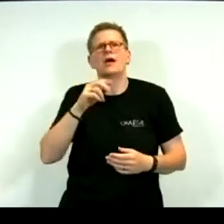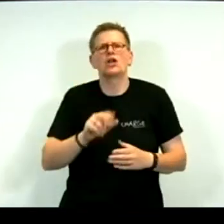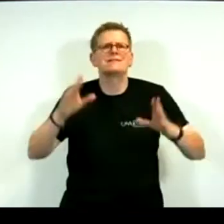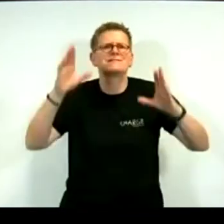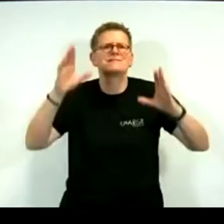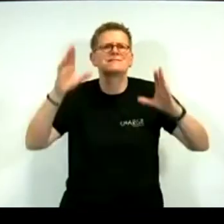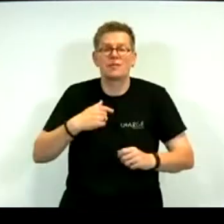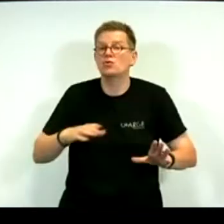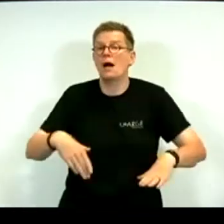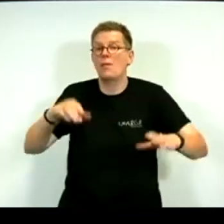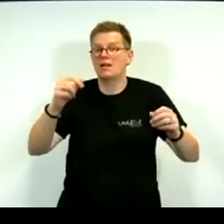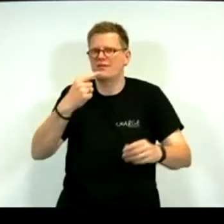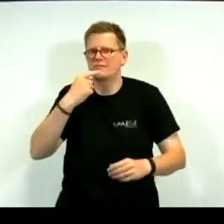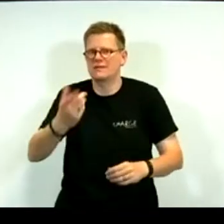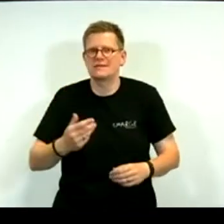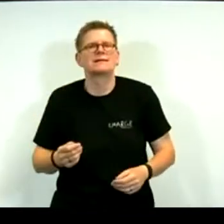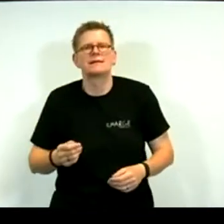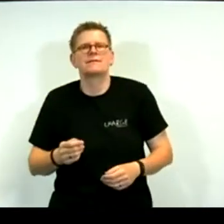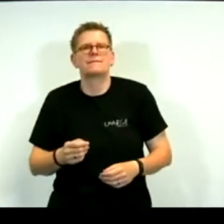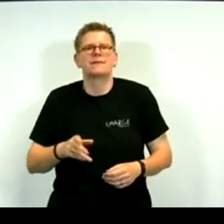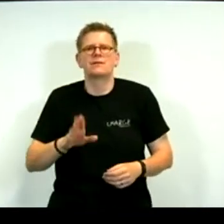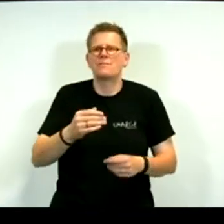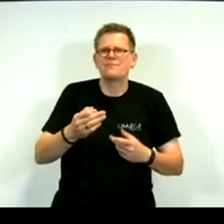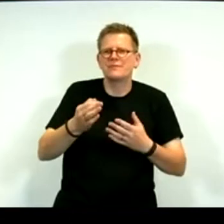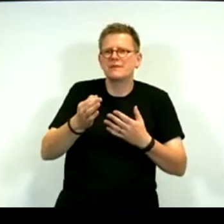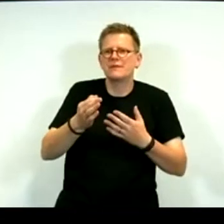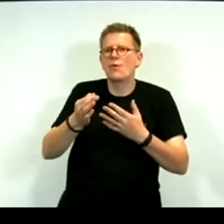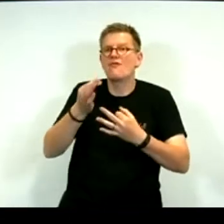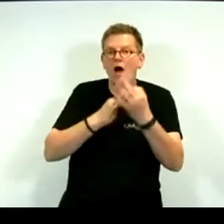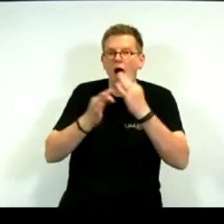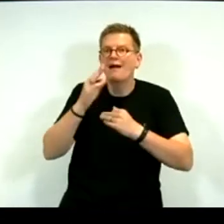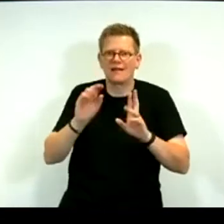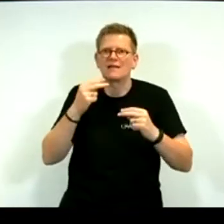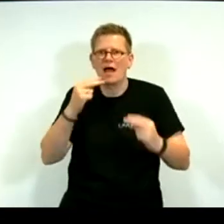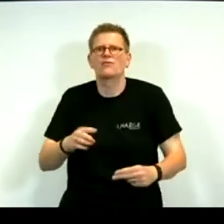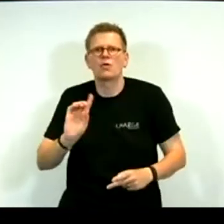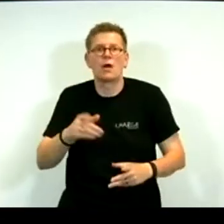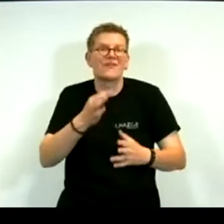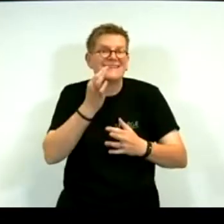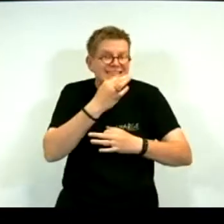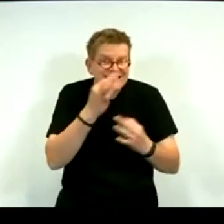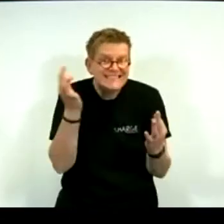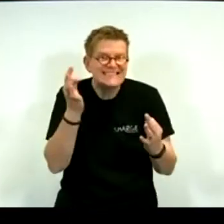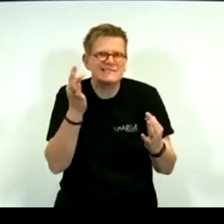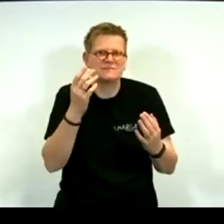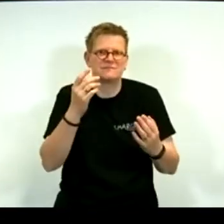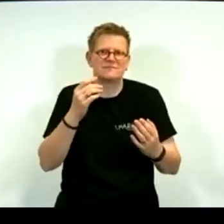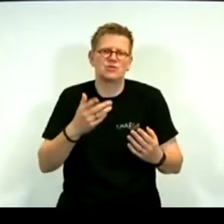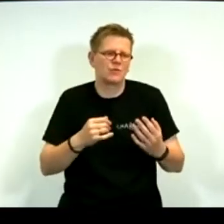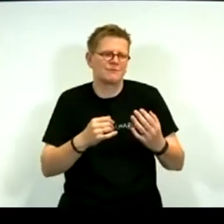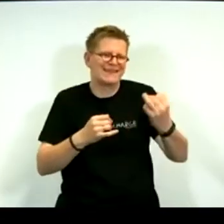but if you ask me very specific questions, I don't know the child, so I can't say anything very specific,